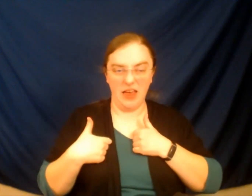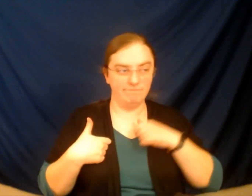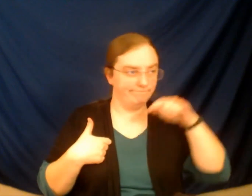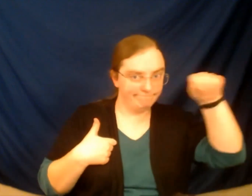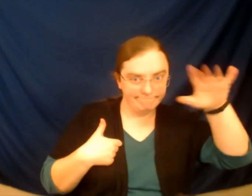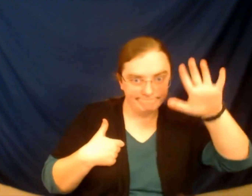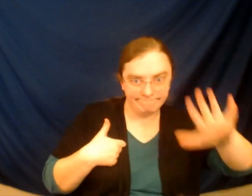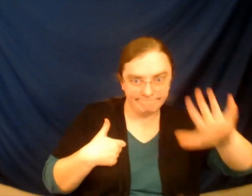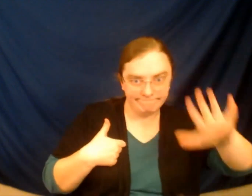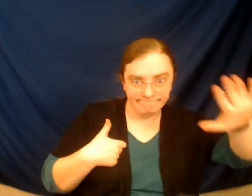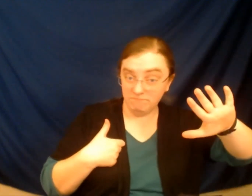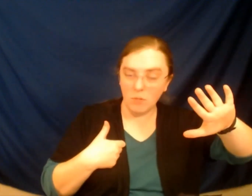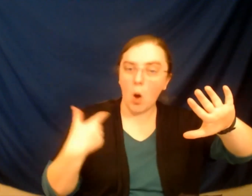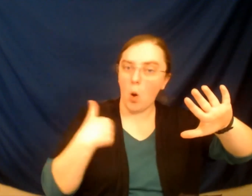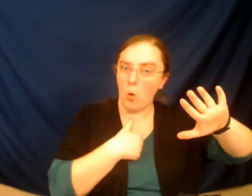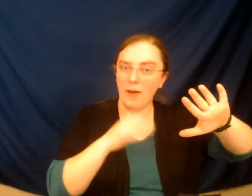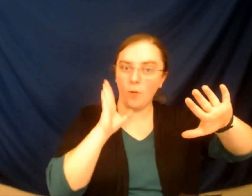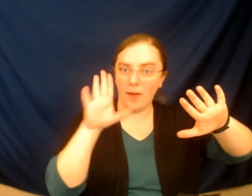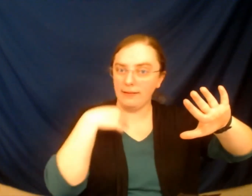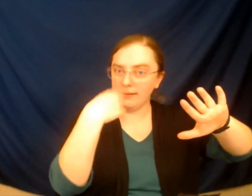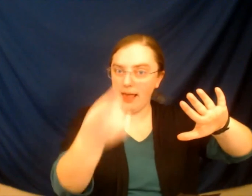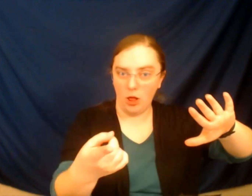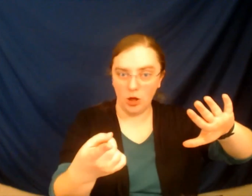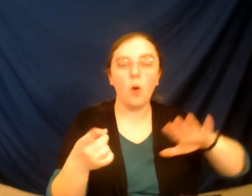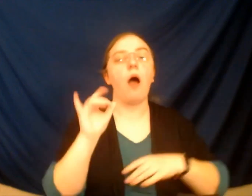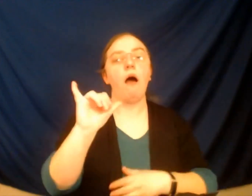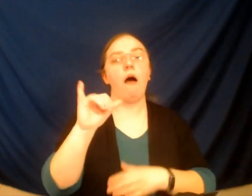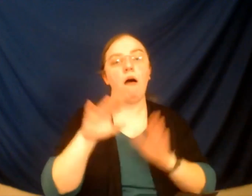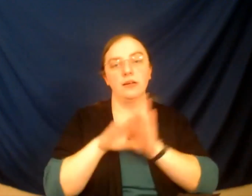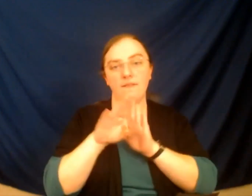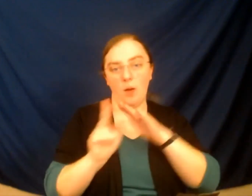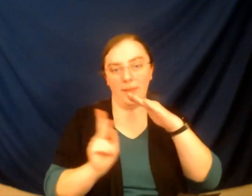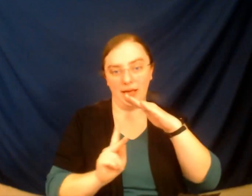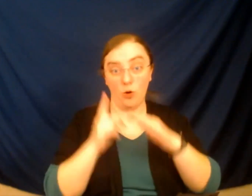Any other questions, feel free to unmute yourself or type them into